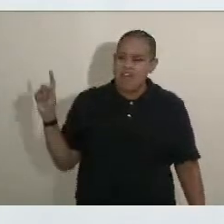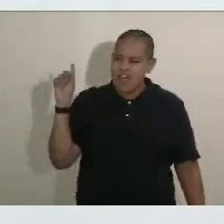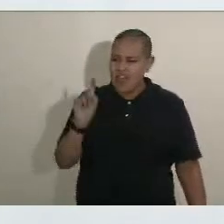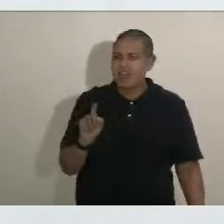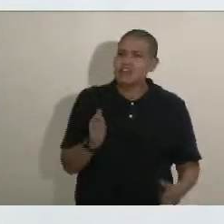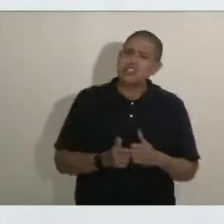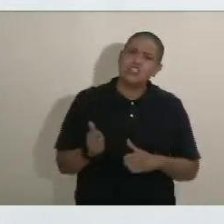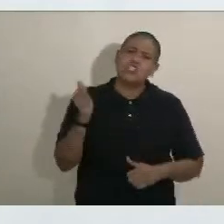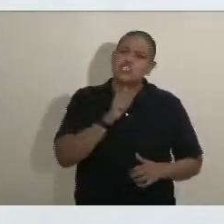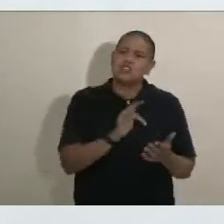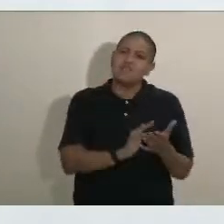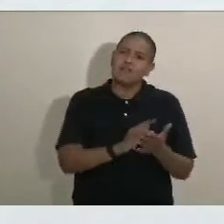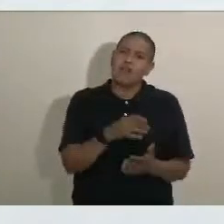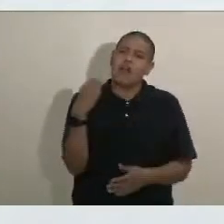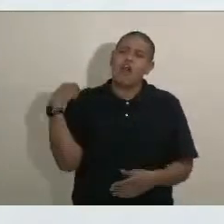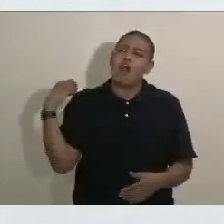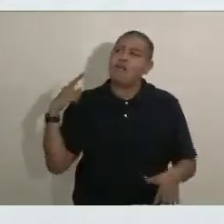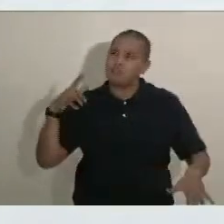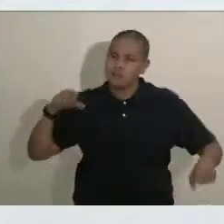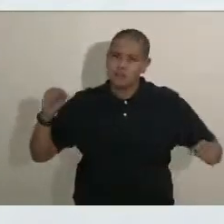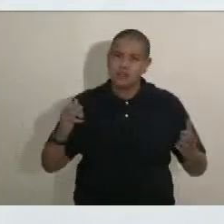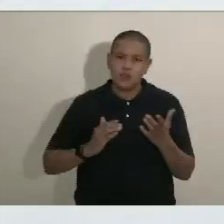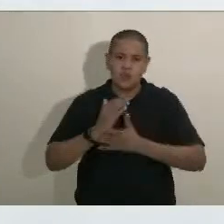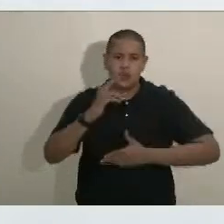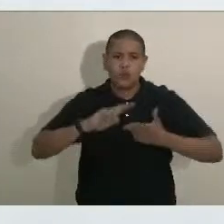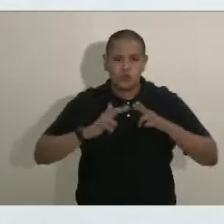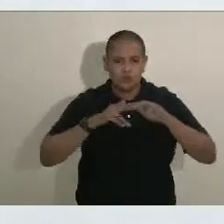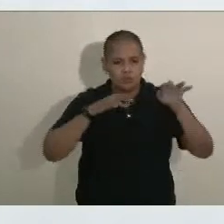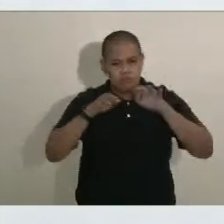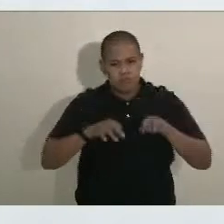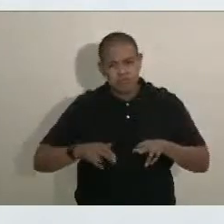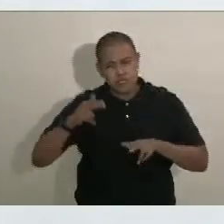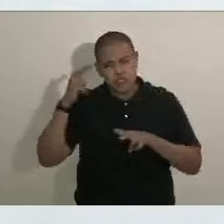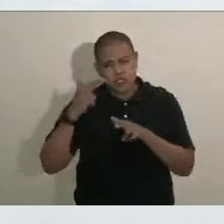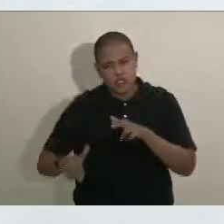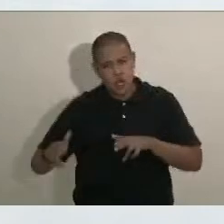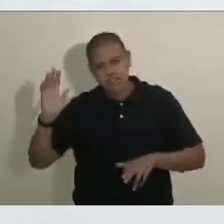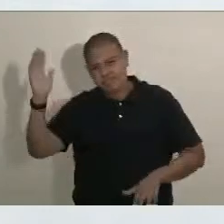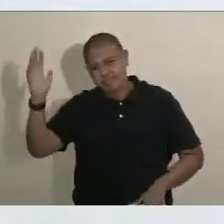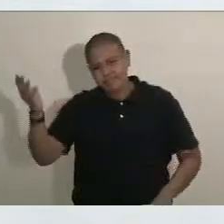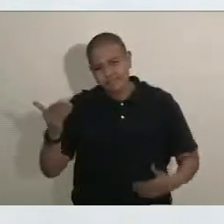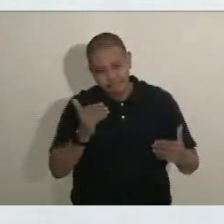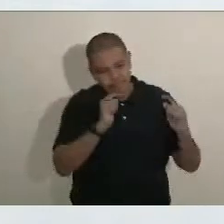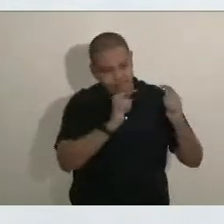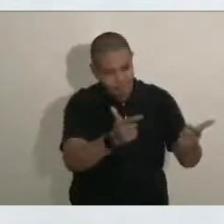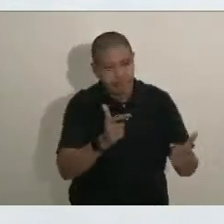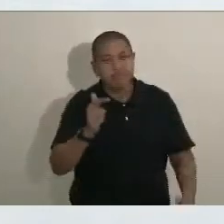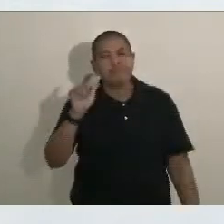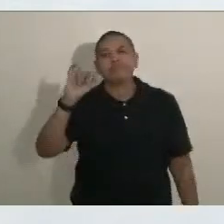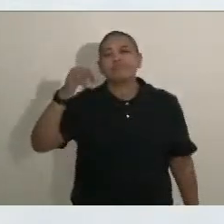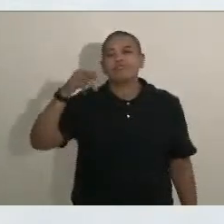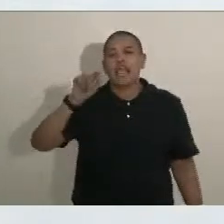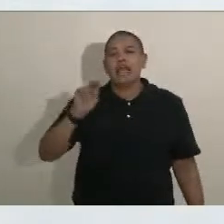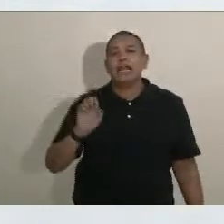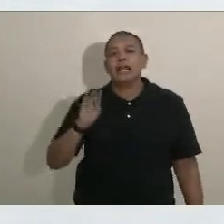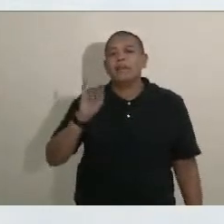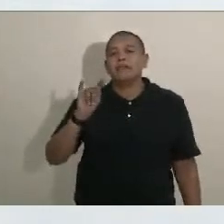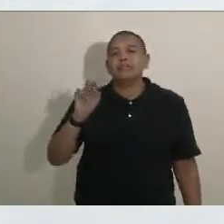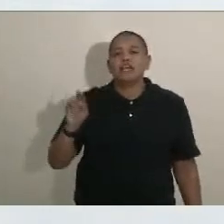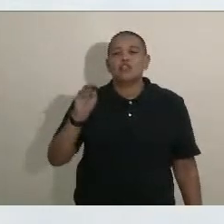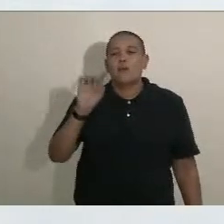Chief Medical Officer to take us through the numbers with a very brief presentation. Thank you.